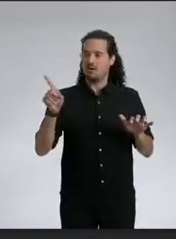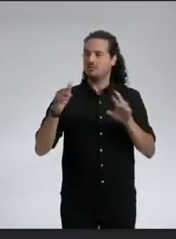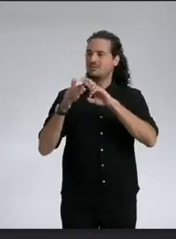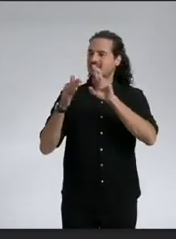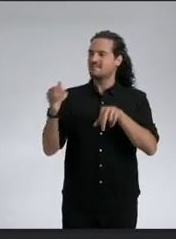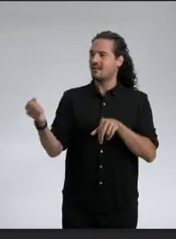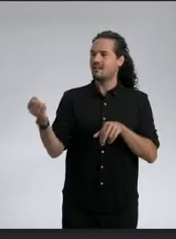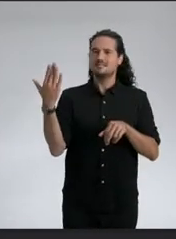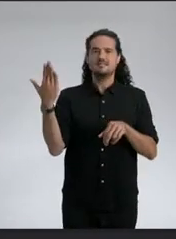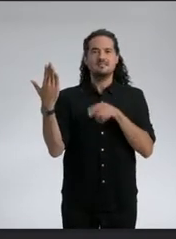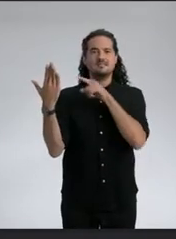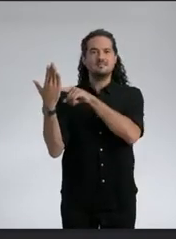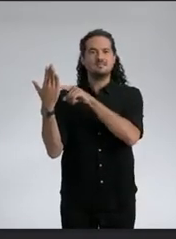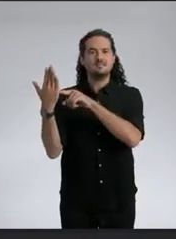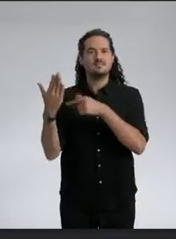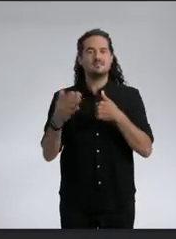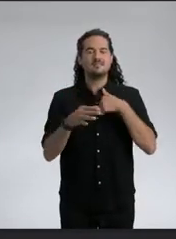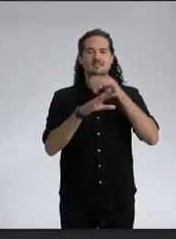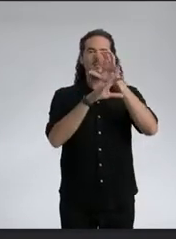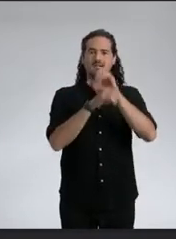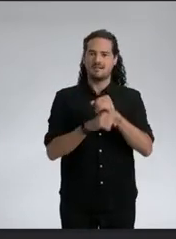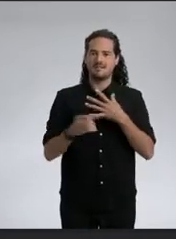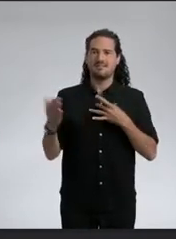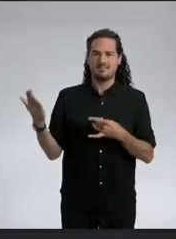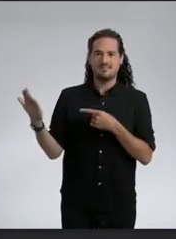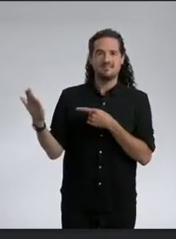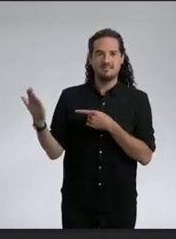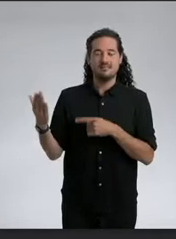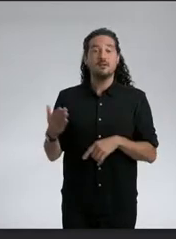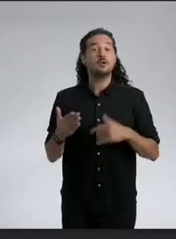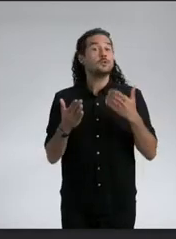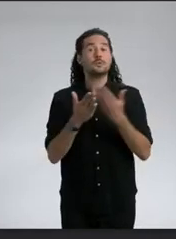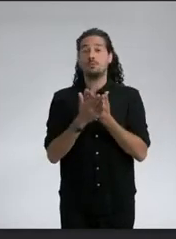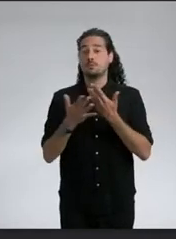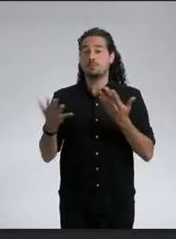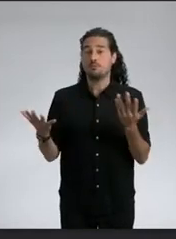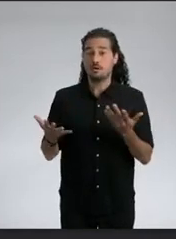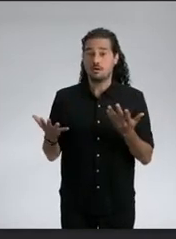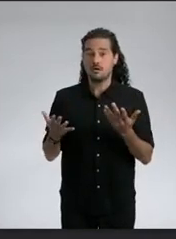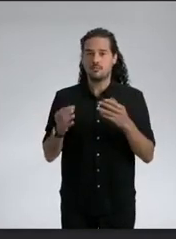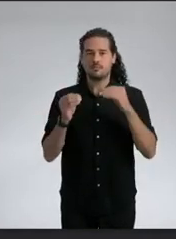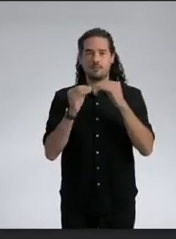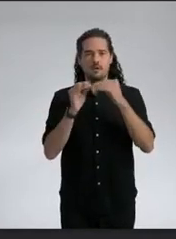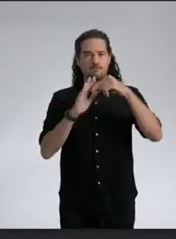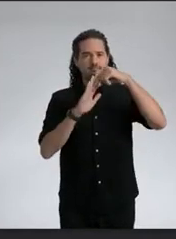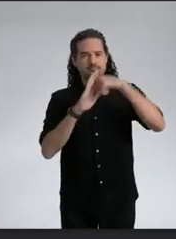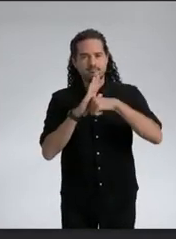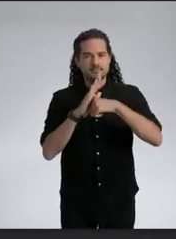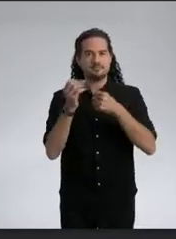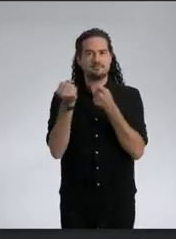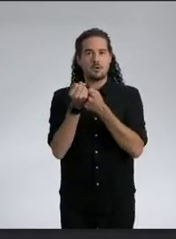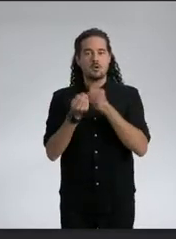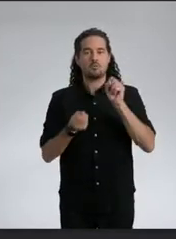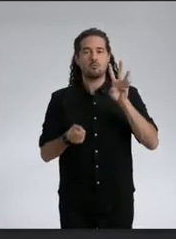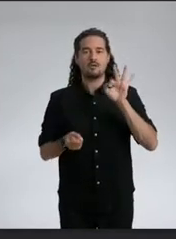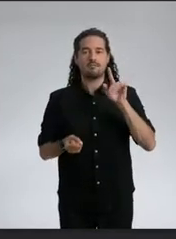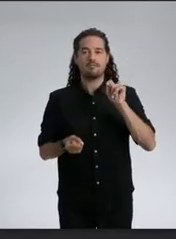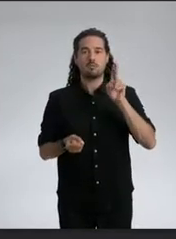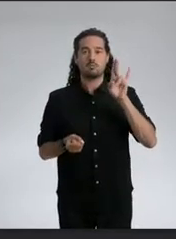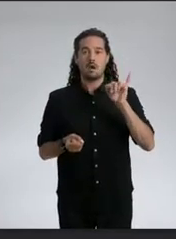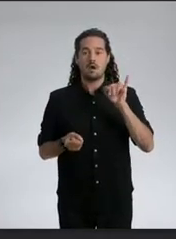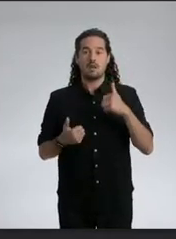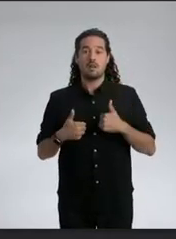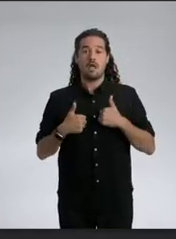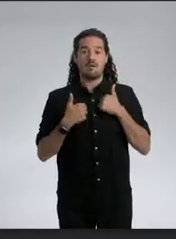to. What's new is deeply integrated support for SwiftUI with live, interactive previews powered by the same